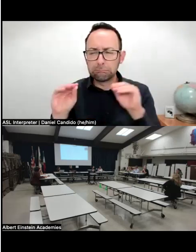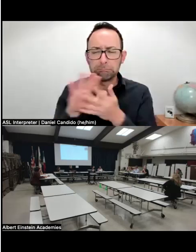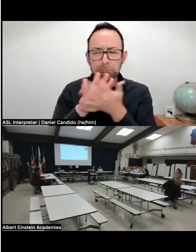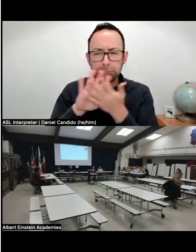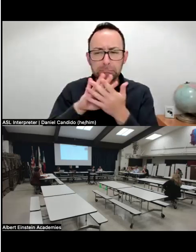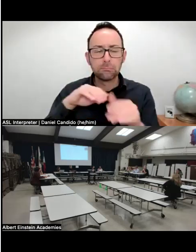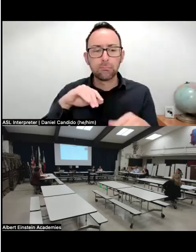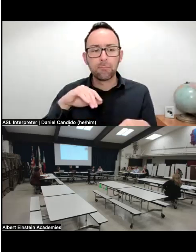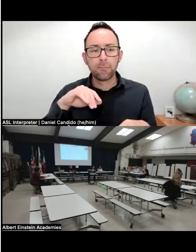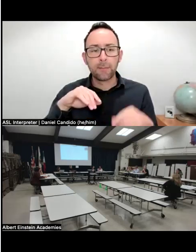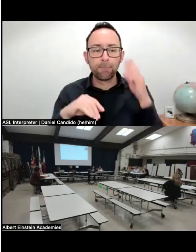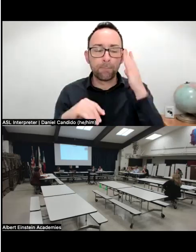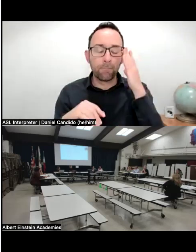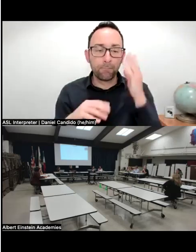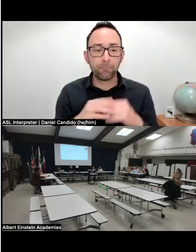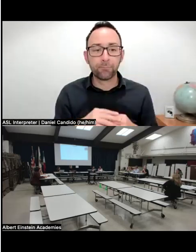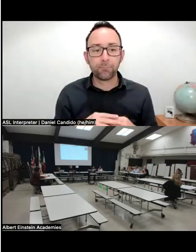okay.